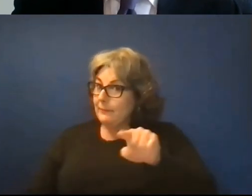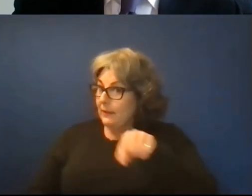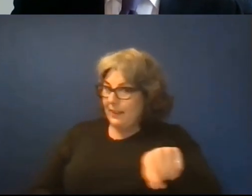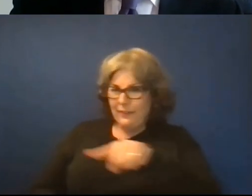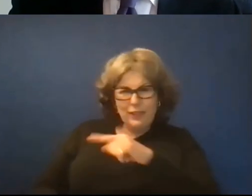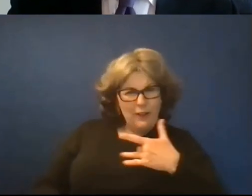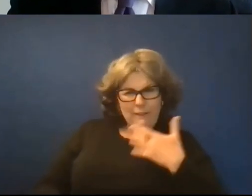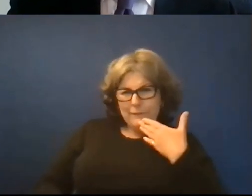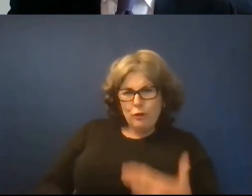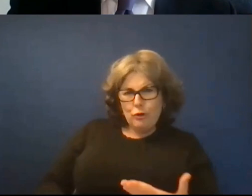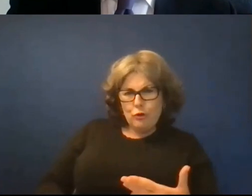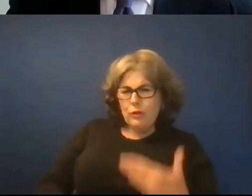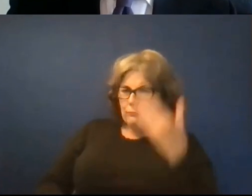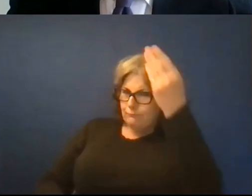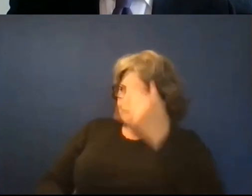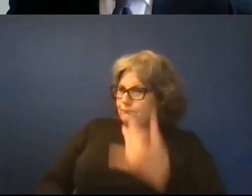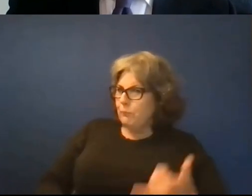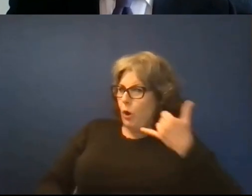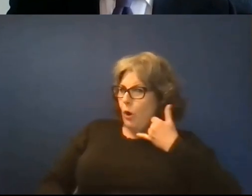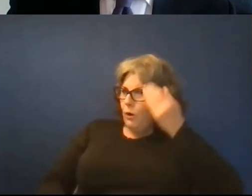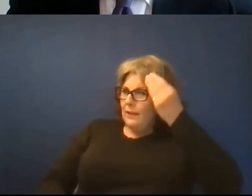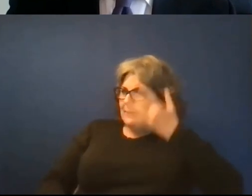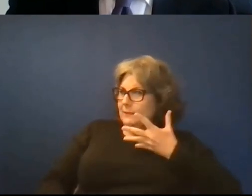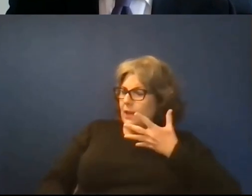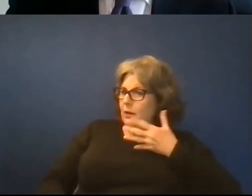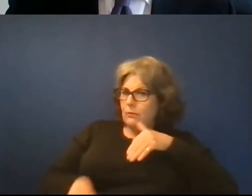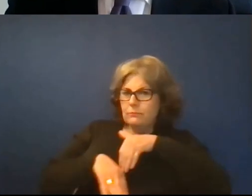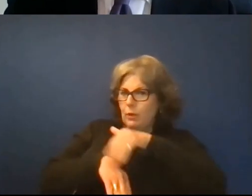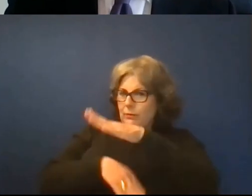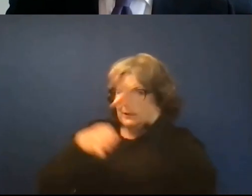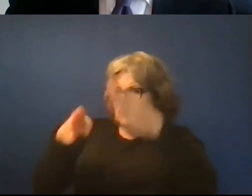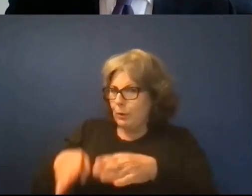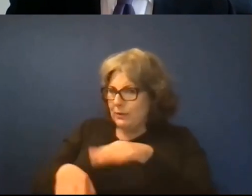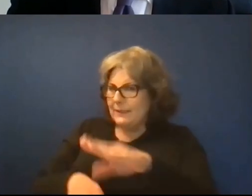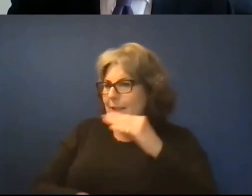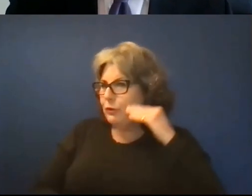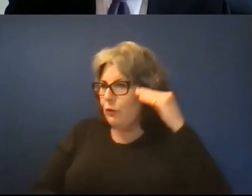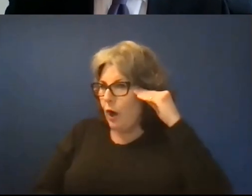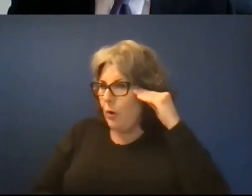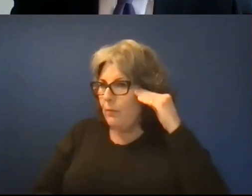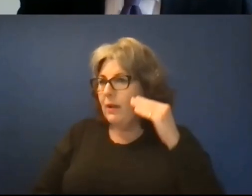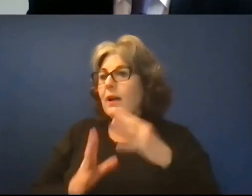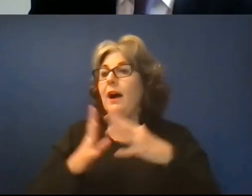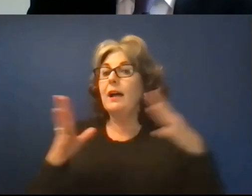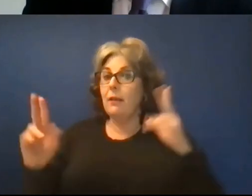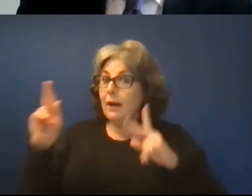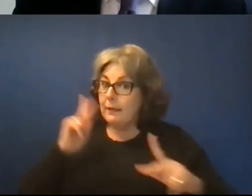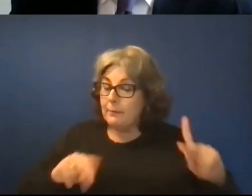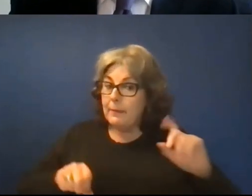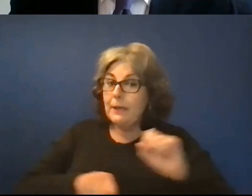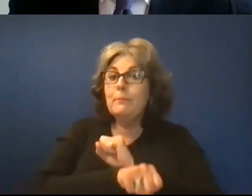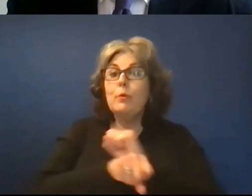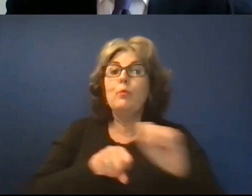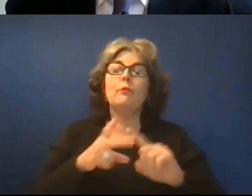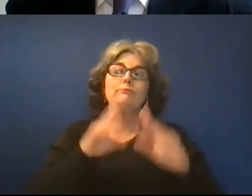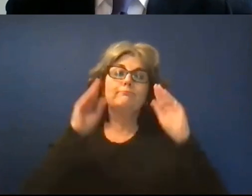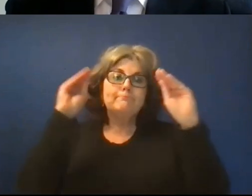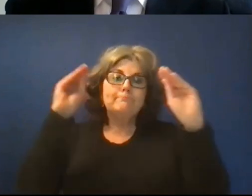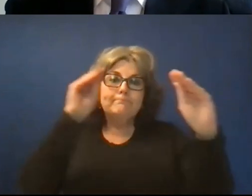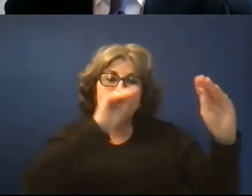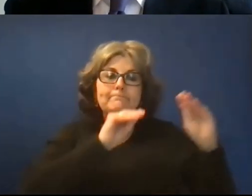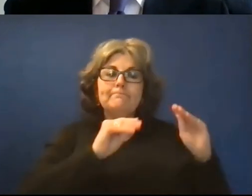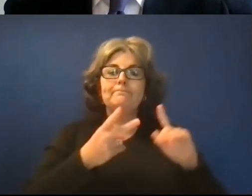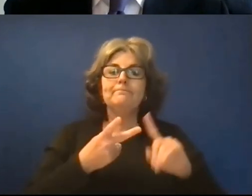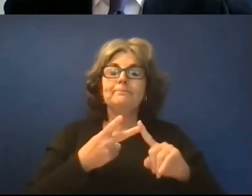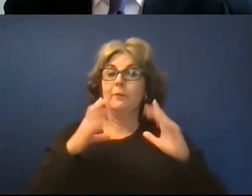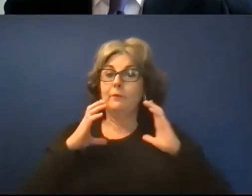not feeling well, give us a call and let us know so we won't send the aid in the home. So it's a lot of paperwork within services for the clients